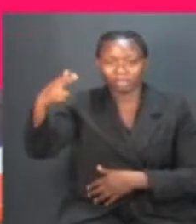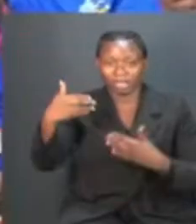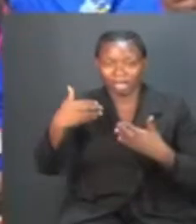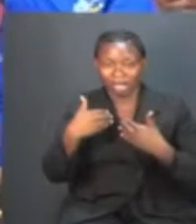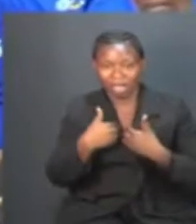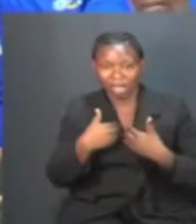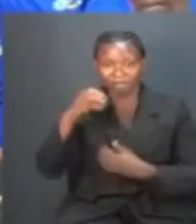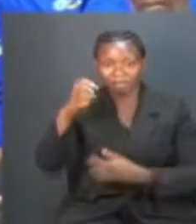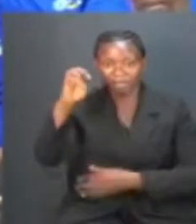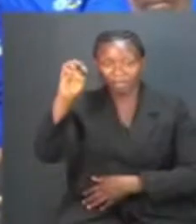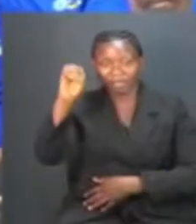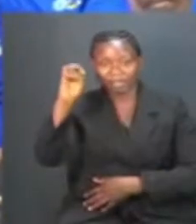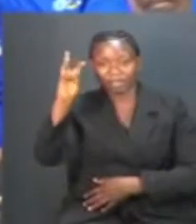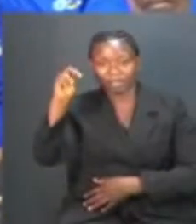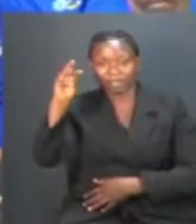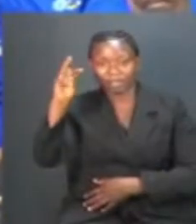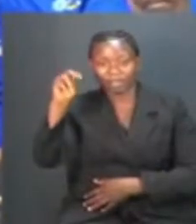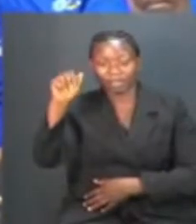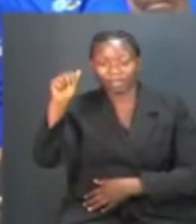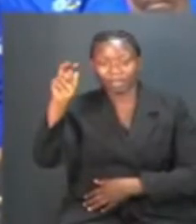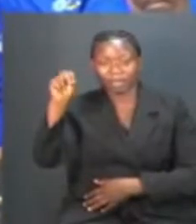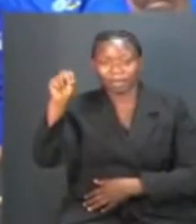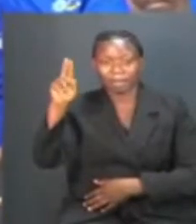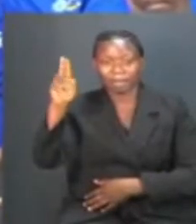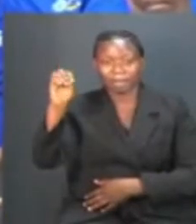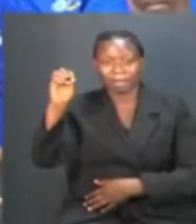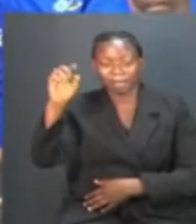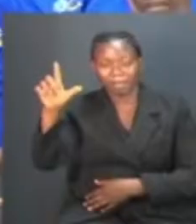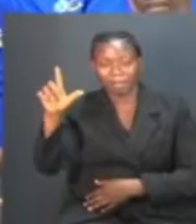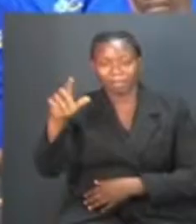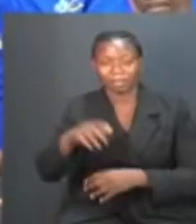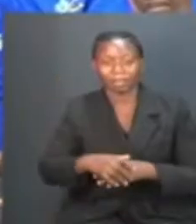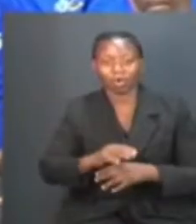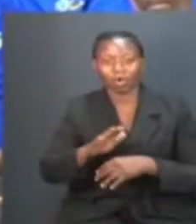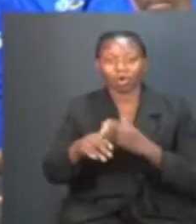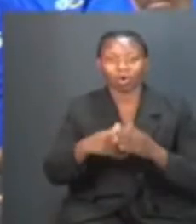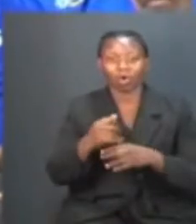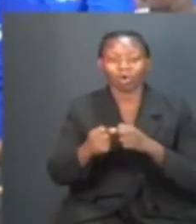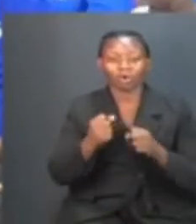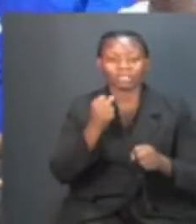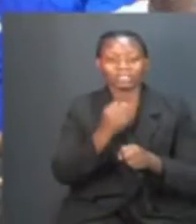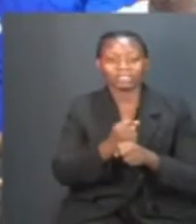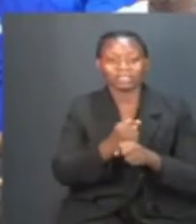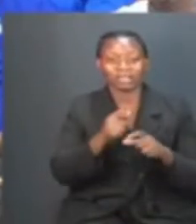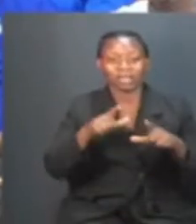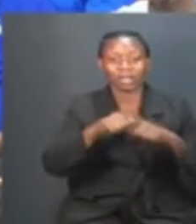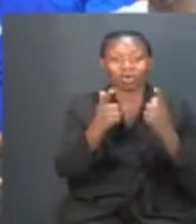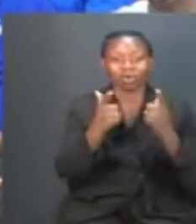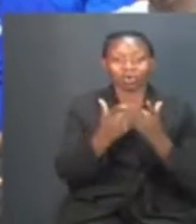Agbotadua Emmanuel Adonu. He is an all-year batch rep.